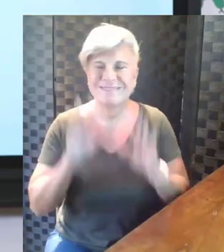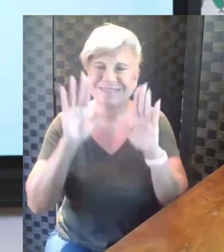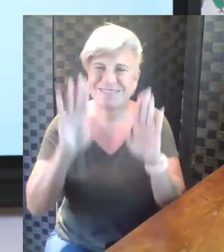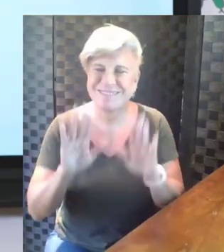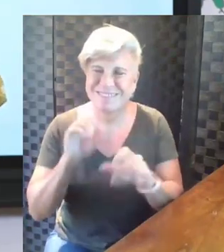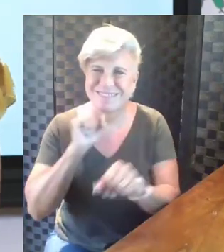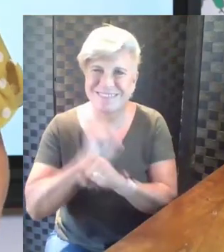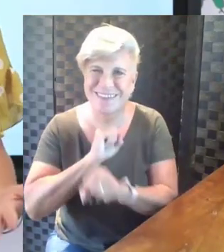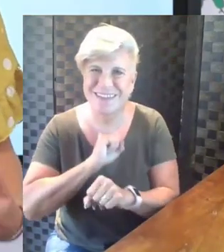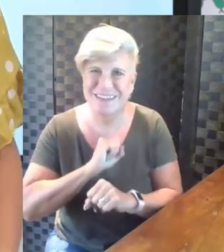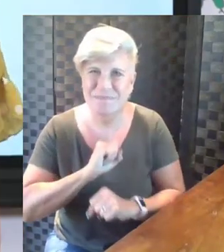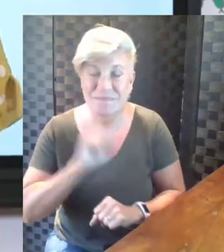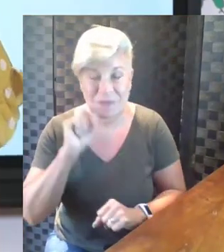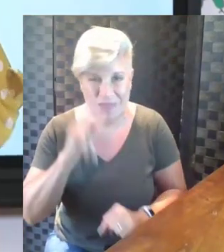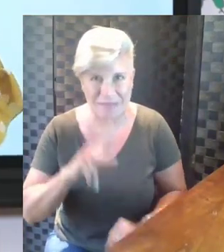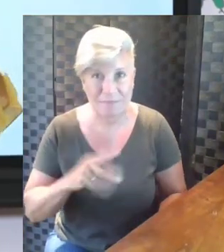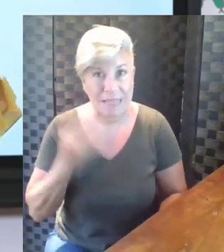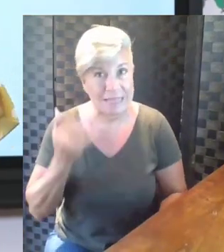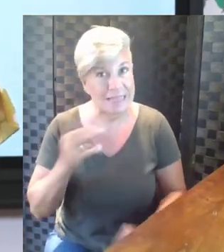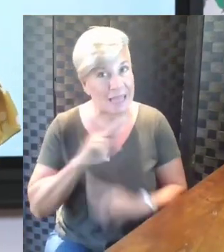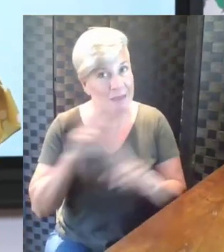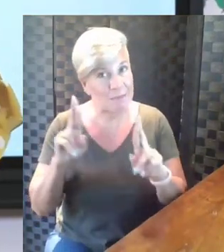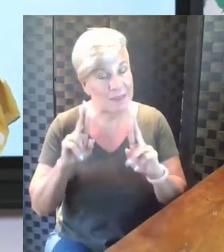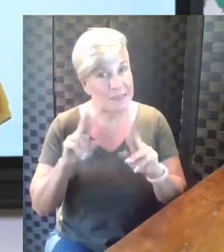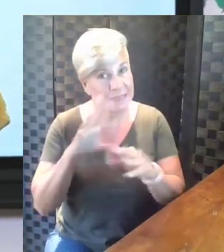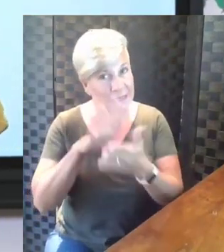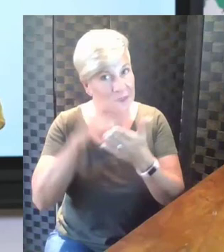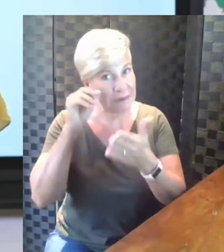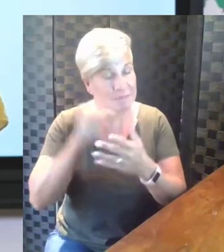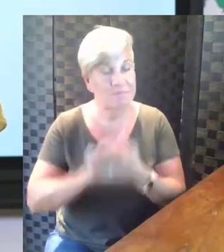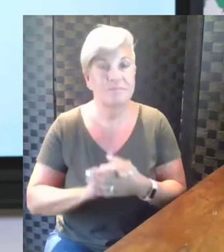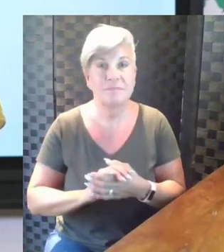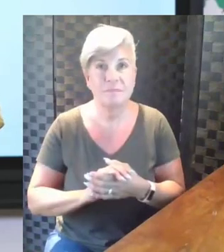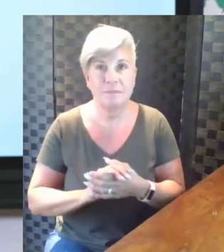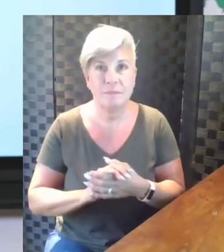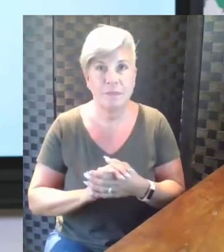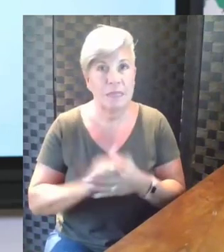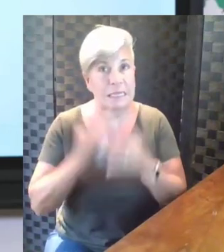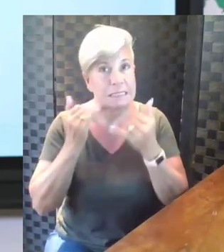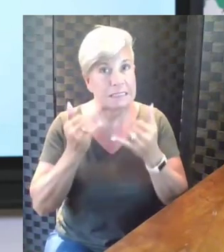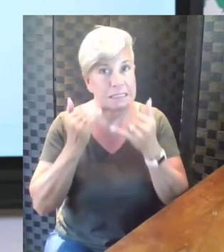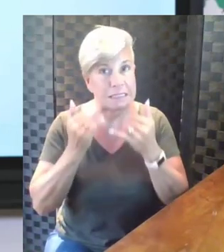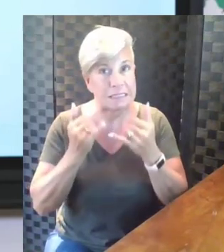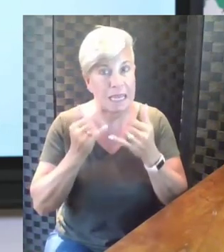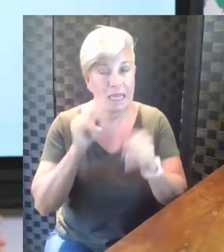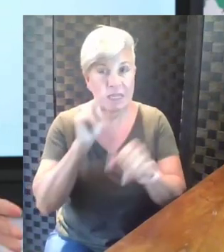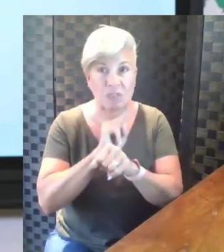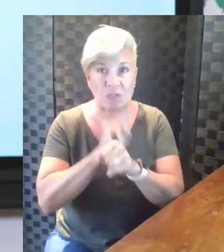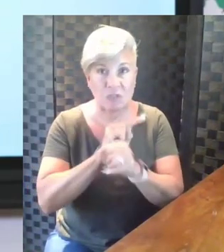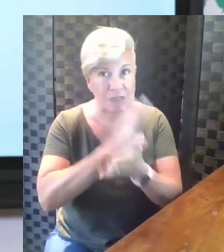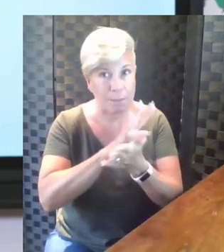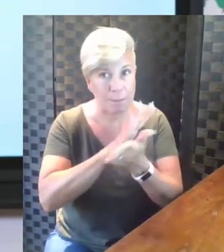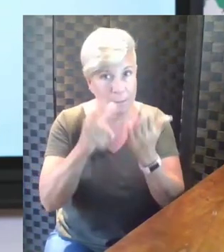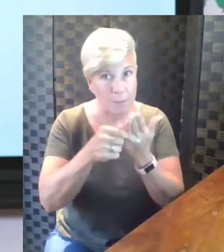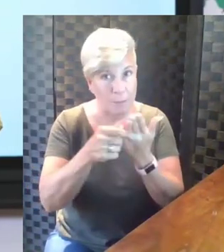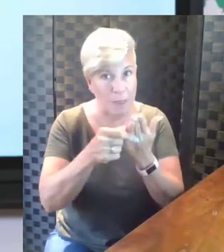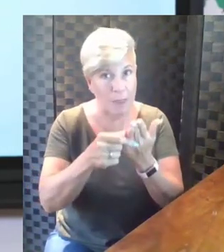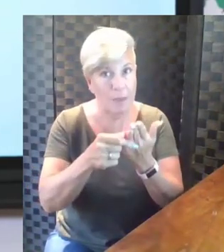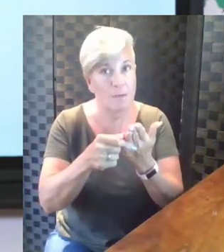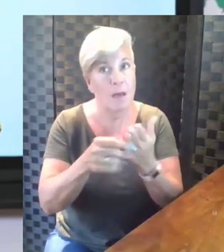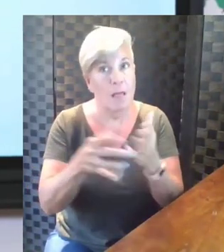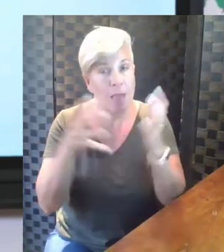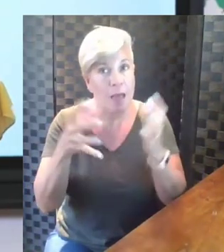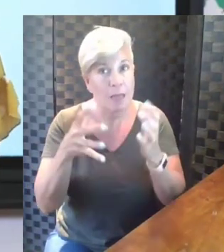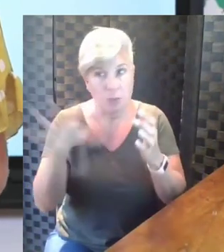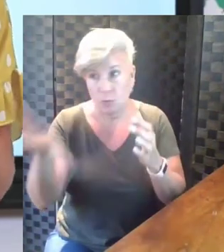Great job. Okay, so now we're ready to go. I will tell you we're going to spend a lot of time in our packet today, so if you don't have that nearby, make sure